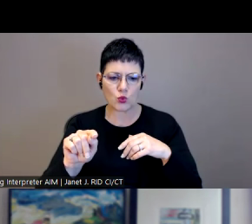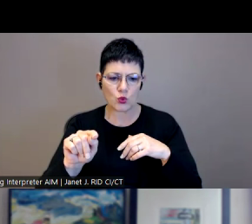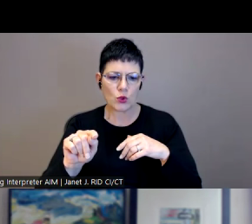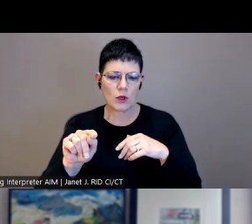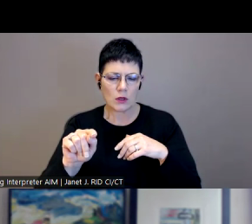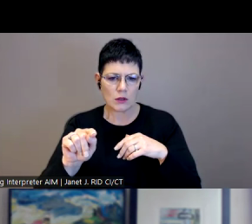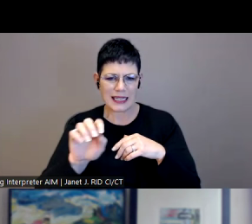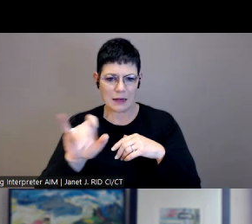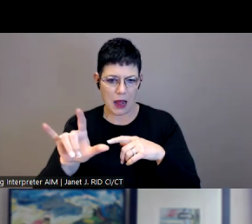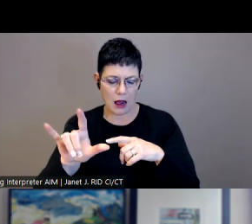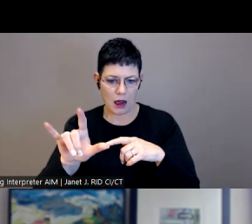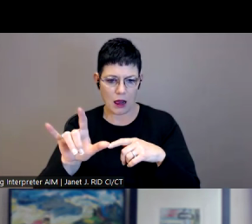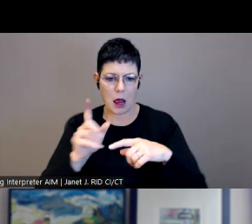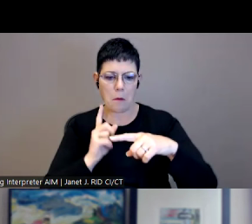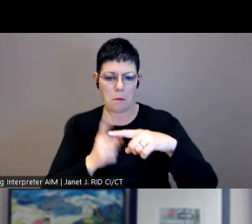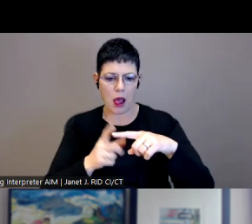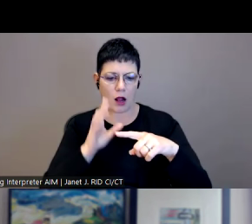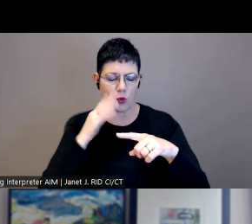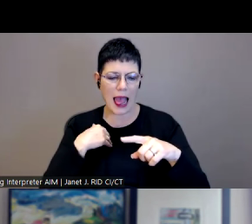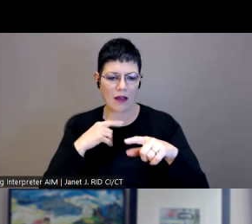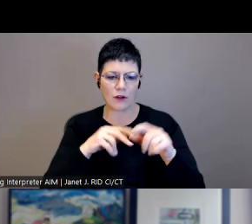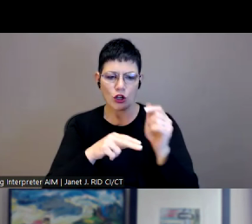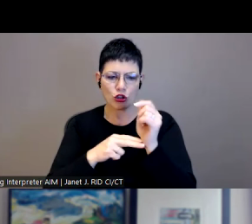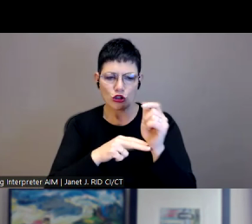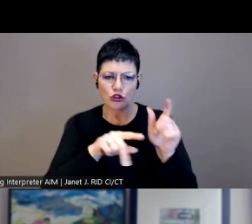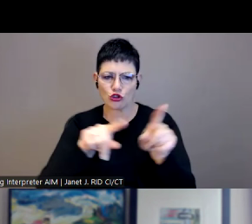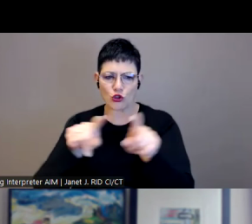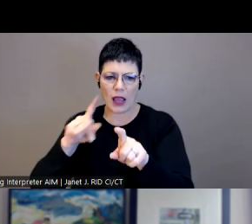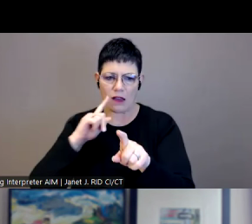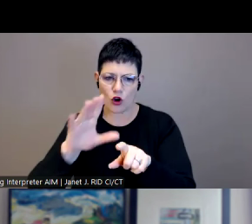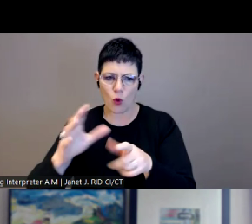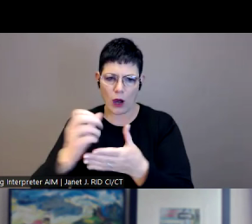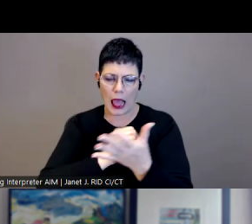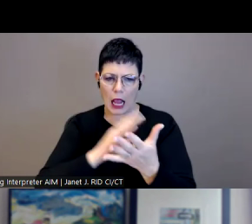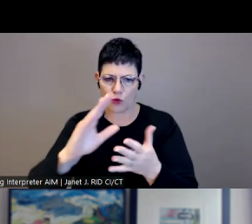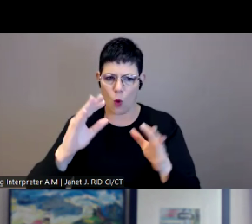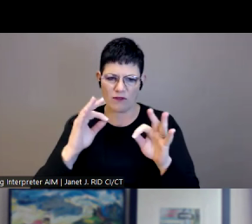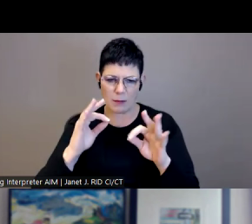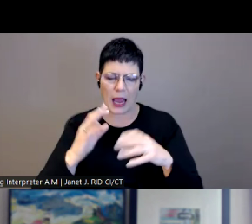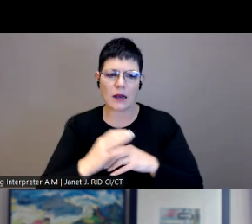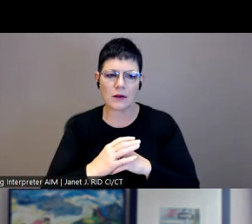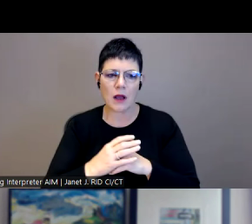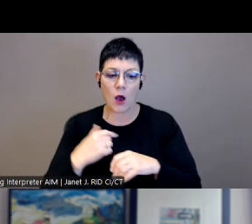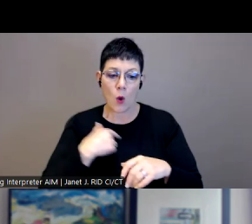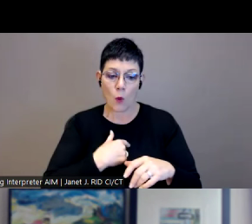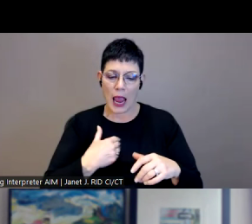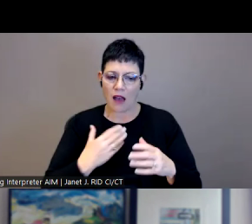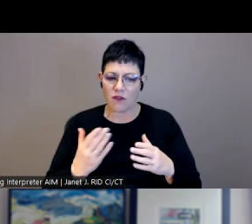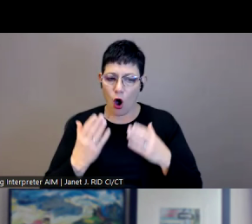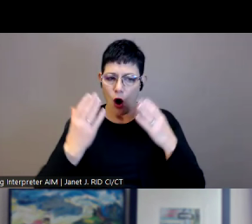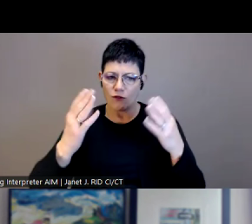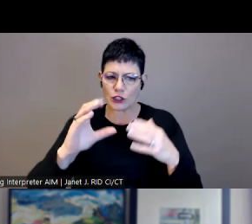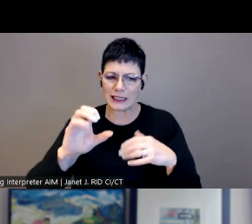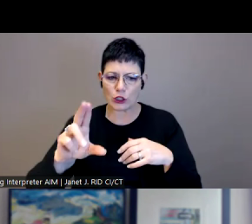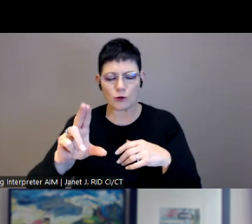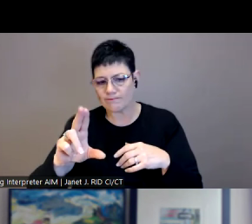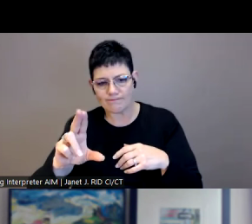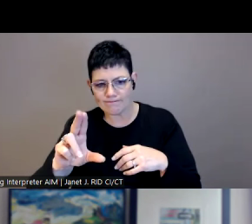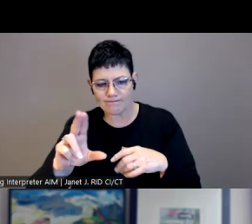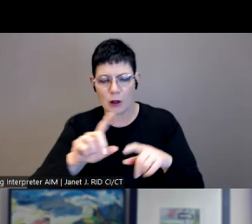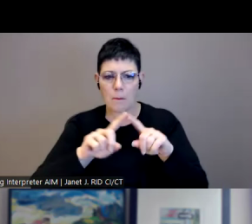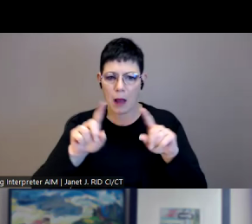grassroots@hsri.org, and we will also be sharing a survey with you for feedback. We don't offer officially approved CEUs, however,